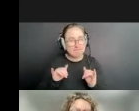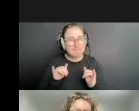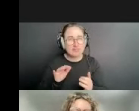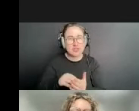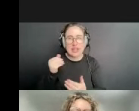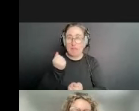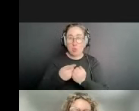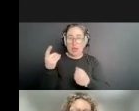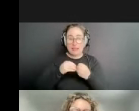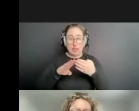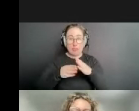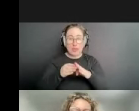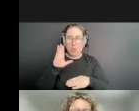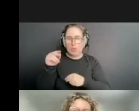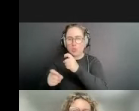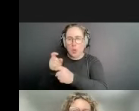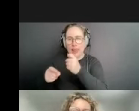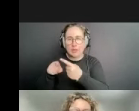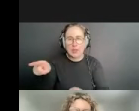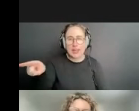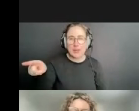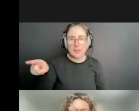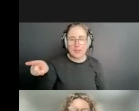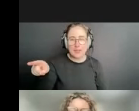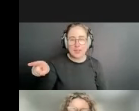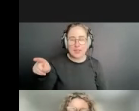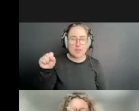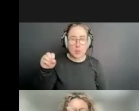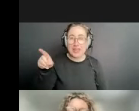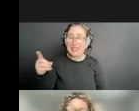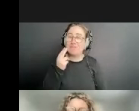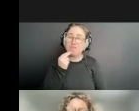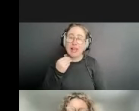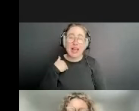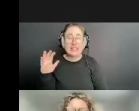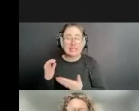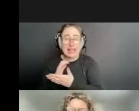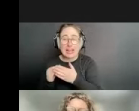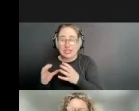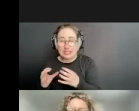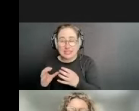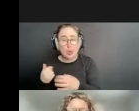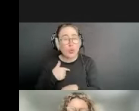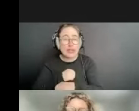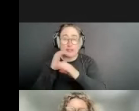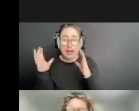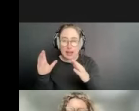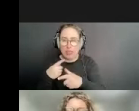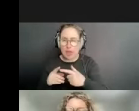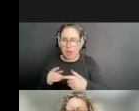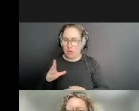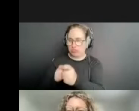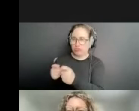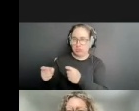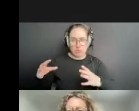community was donating to him. And so it was more than just his collection that we were looking